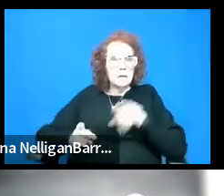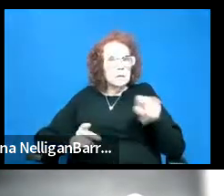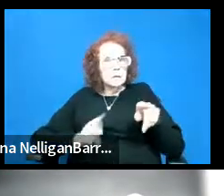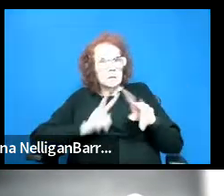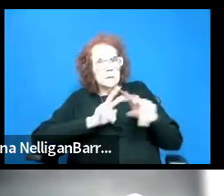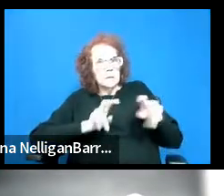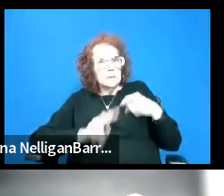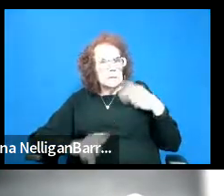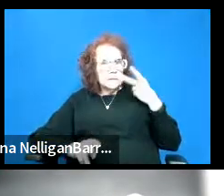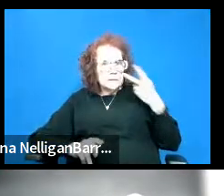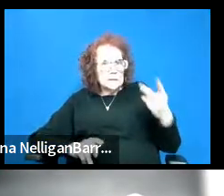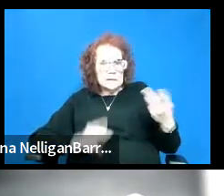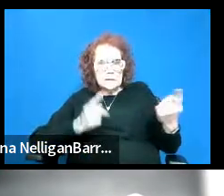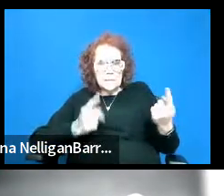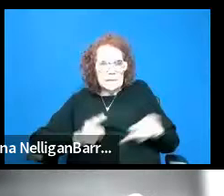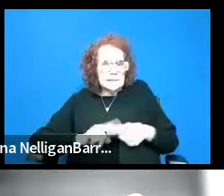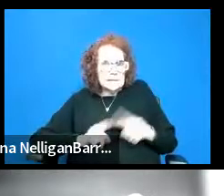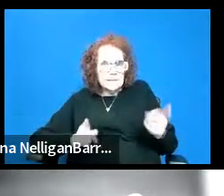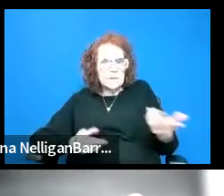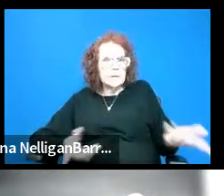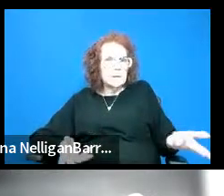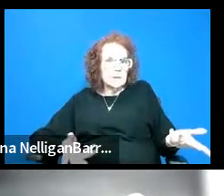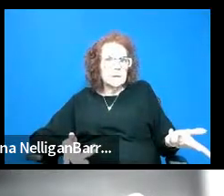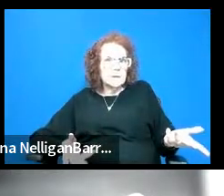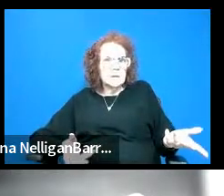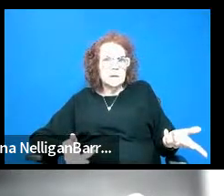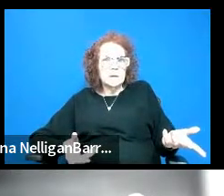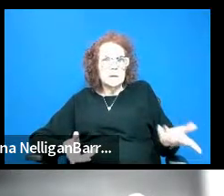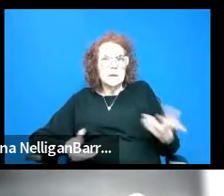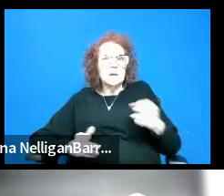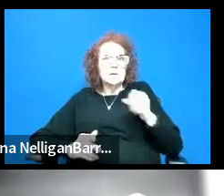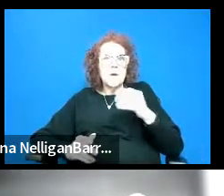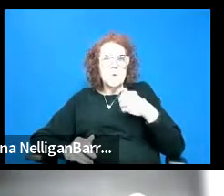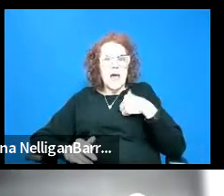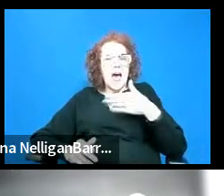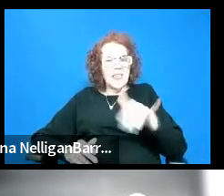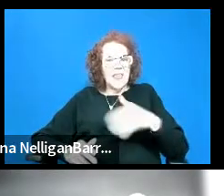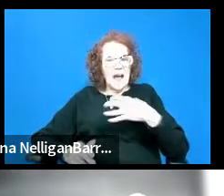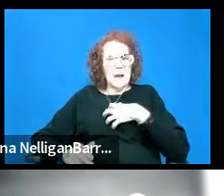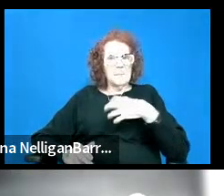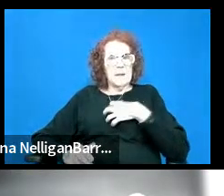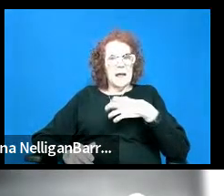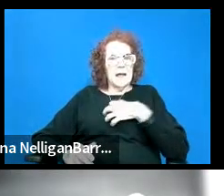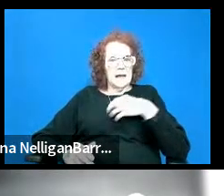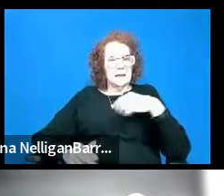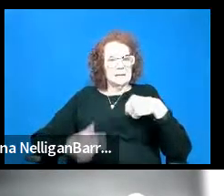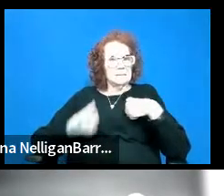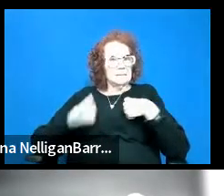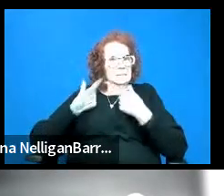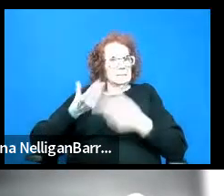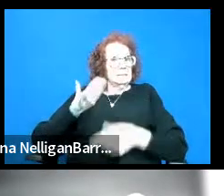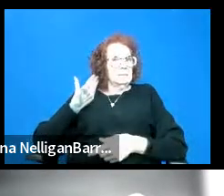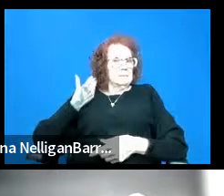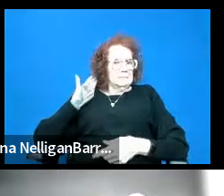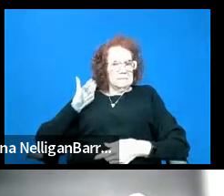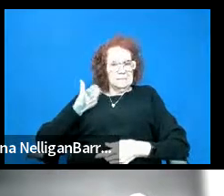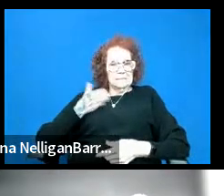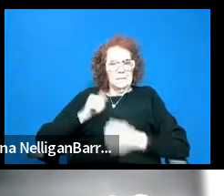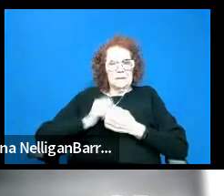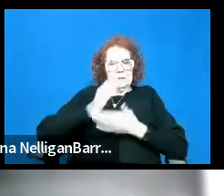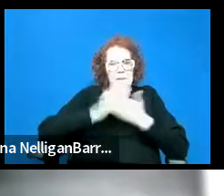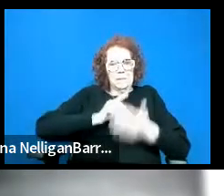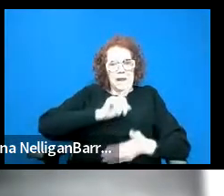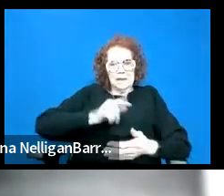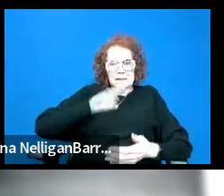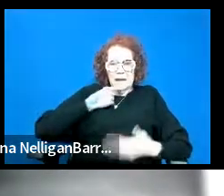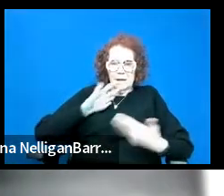not, we've had those complaints in the past from some landlords who are saying, well, I have properties all over the city, and